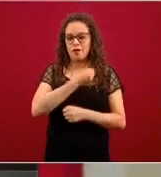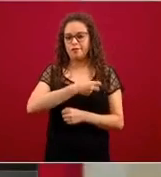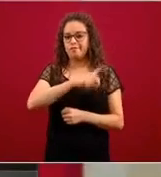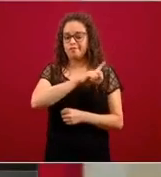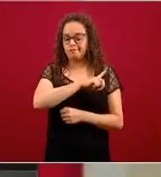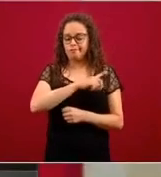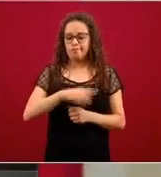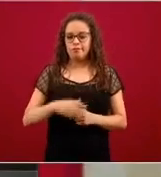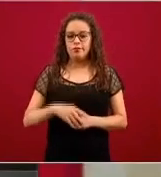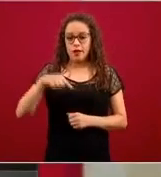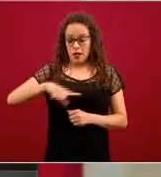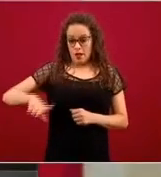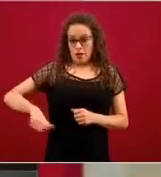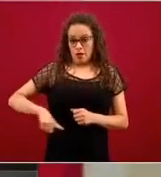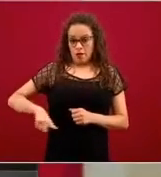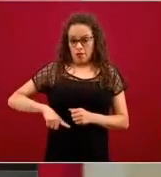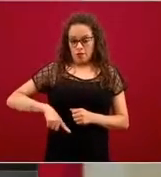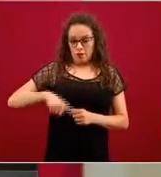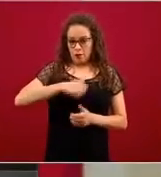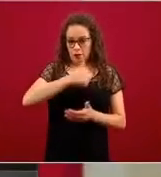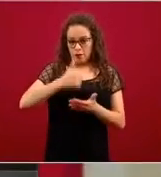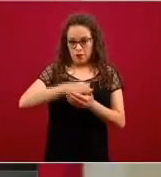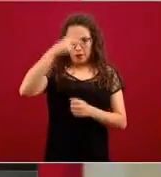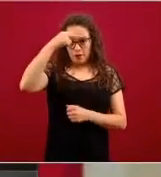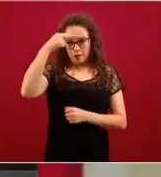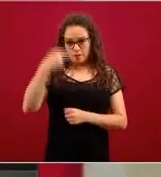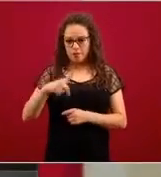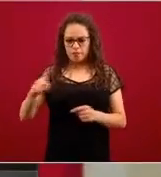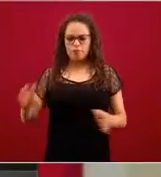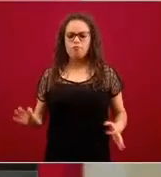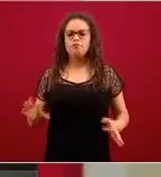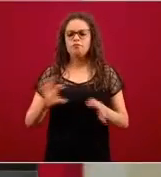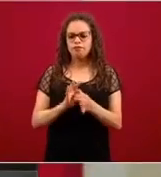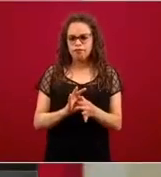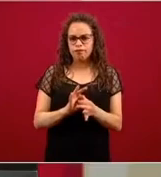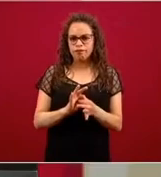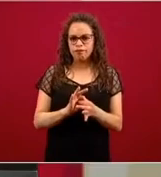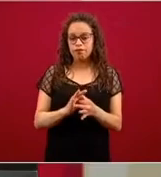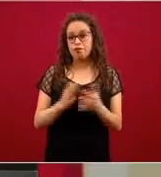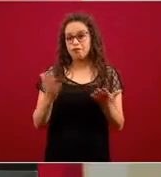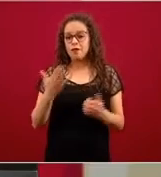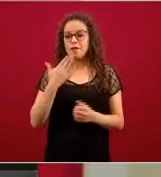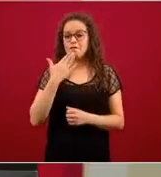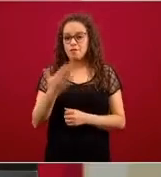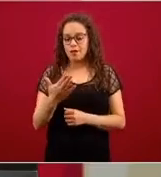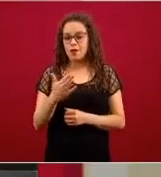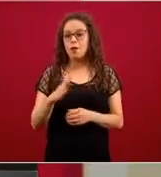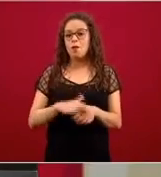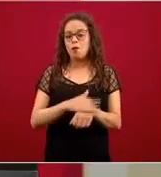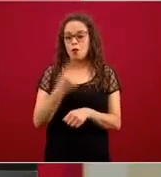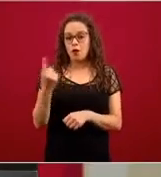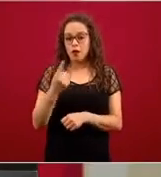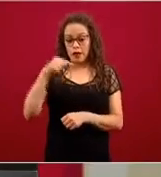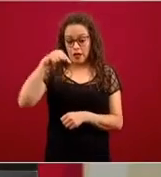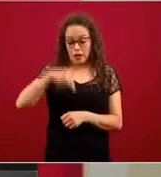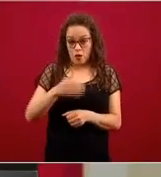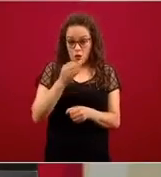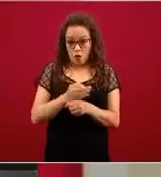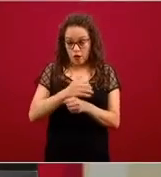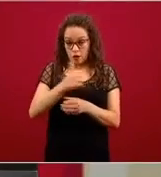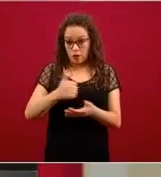this pandemic. So the Mexico City government has been collaborating